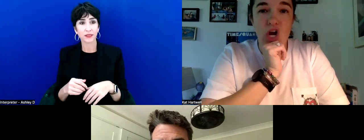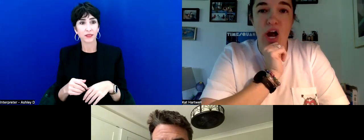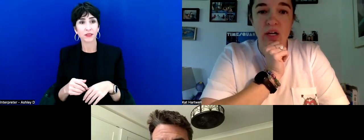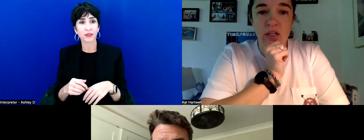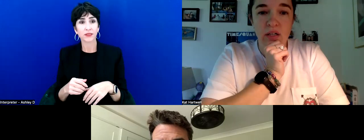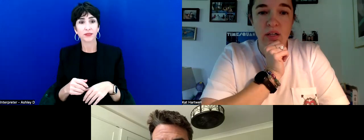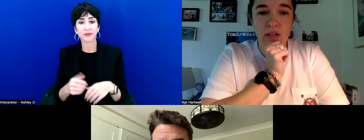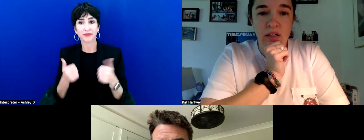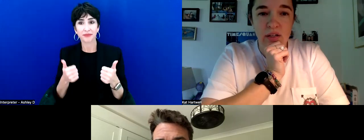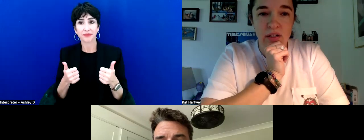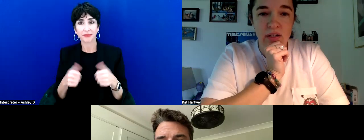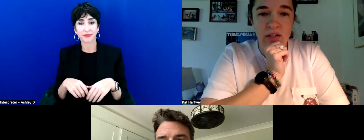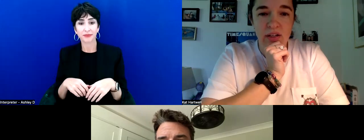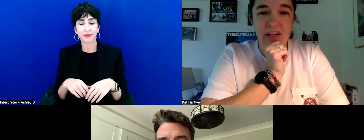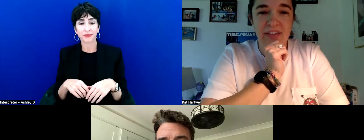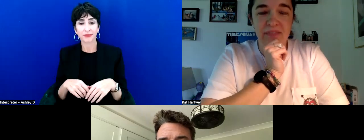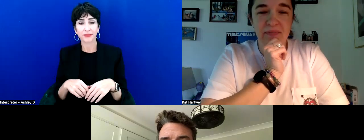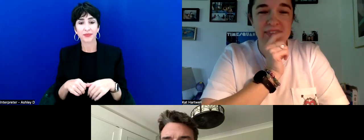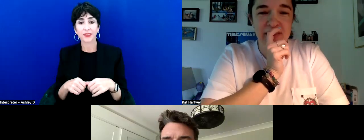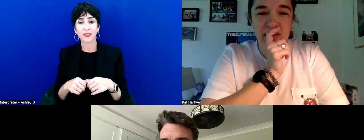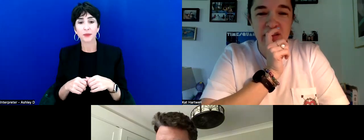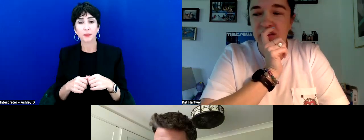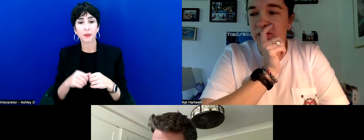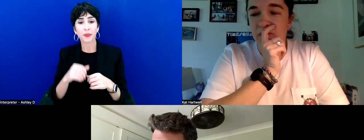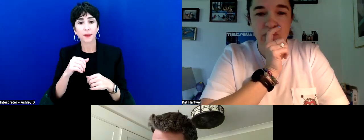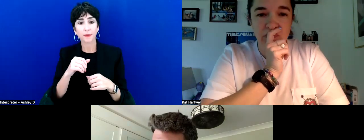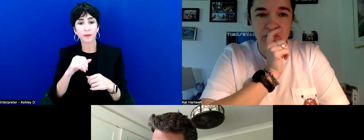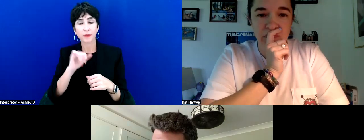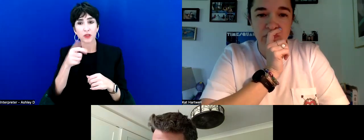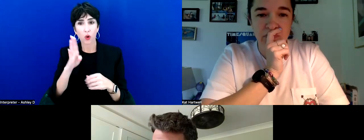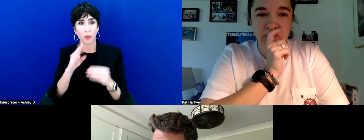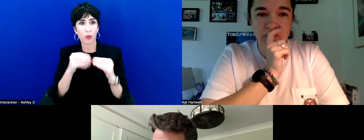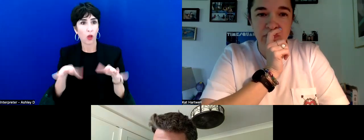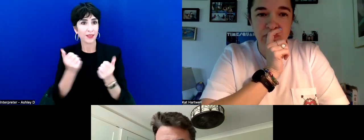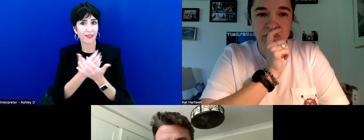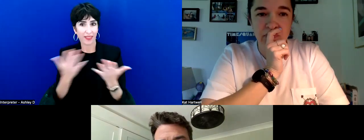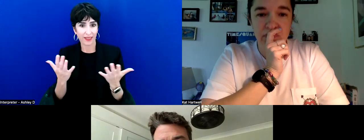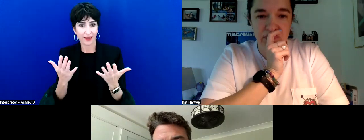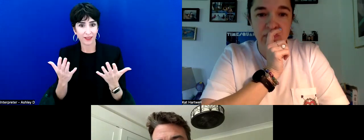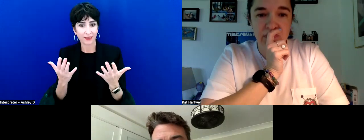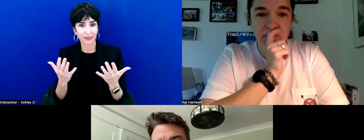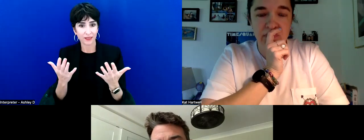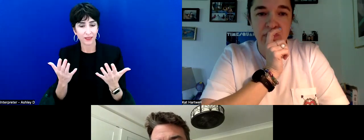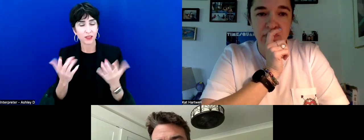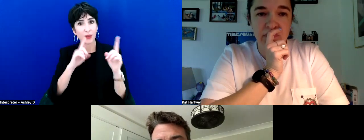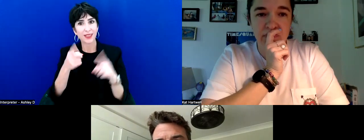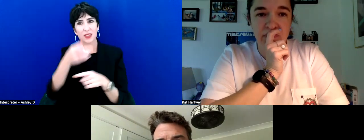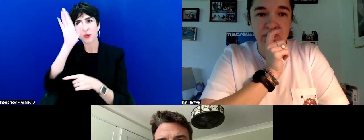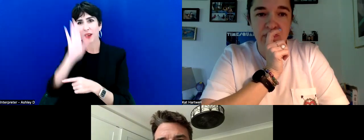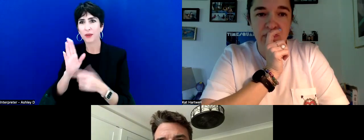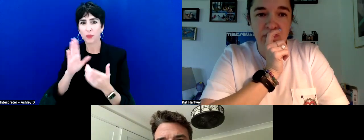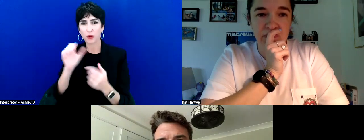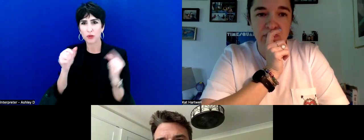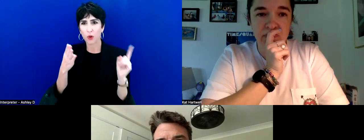No, you're good. Okay. So yeah, and then so Satan goes to God and he says, "Well, Job